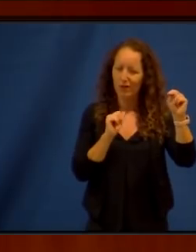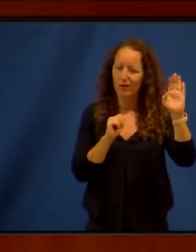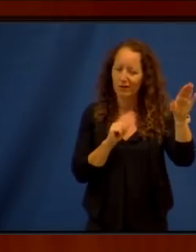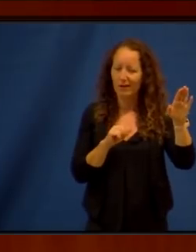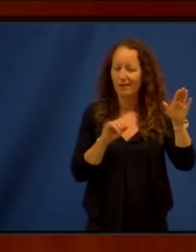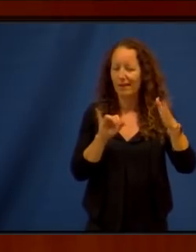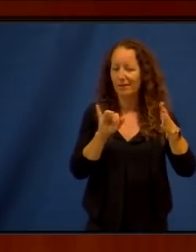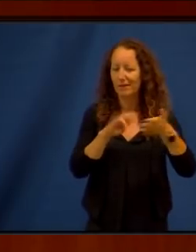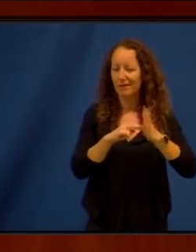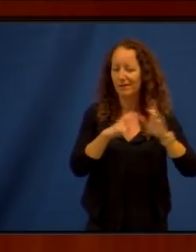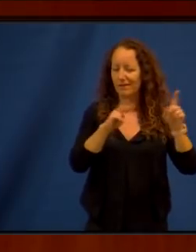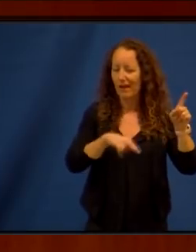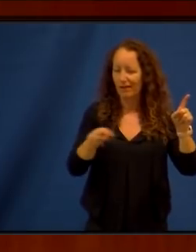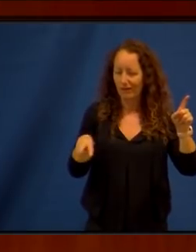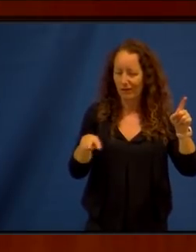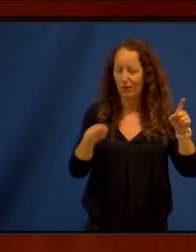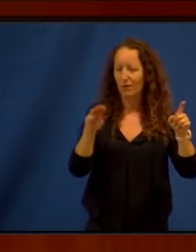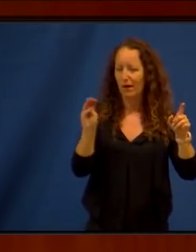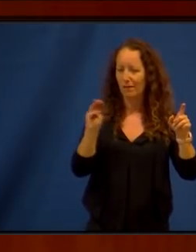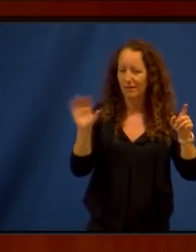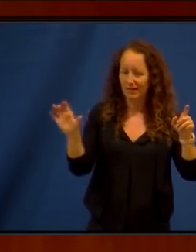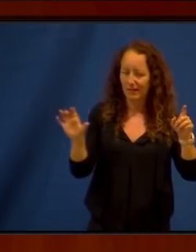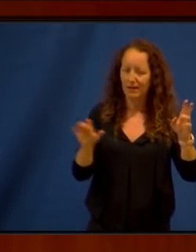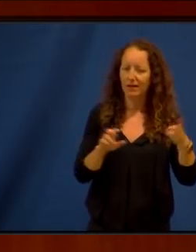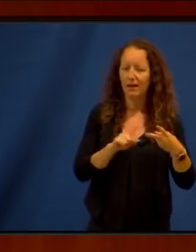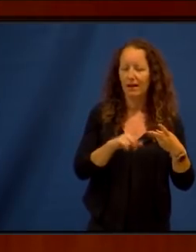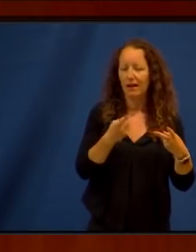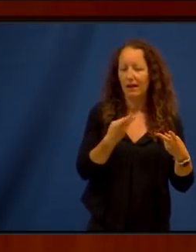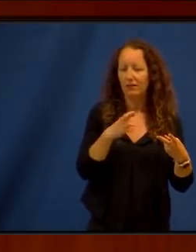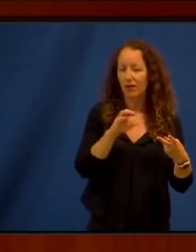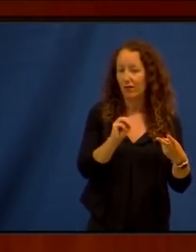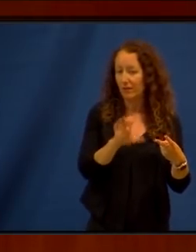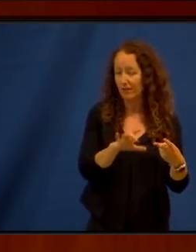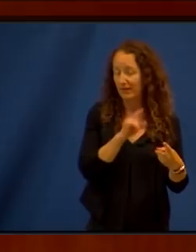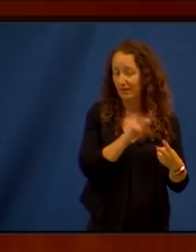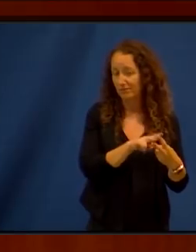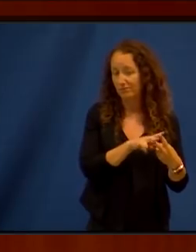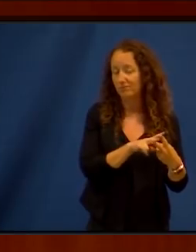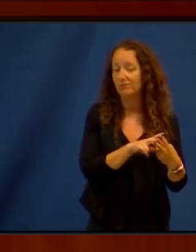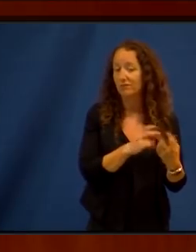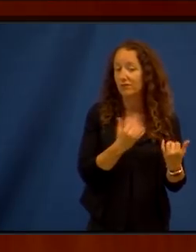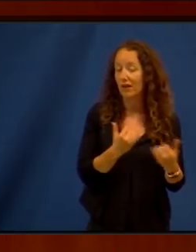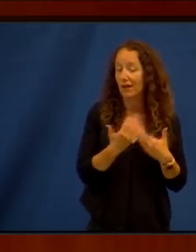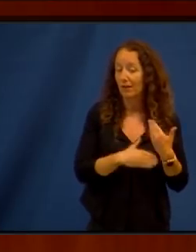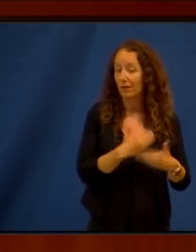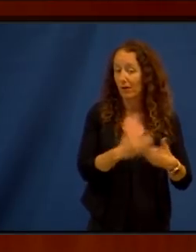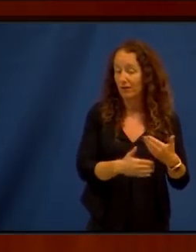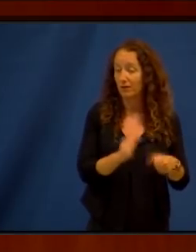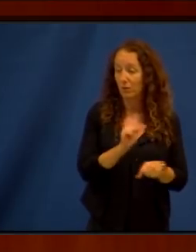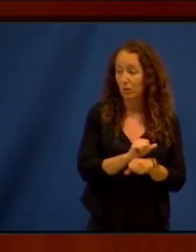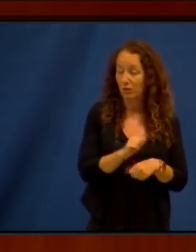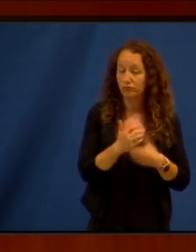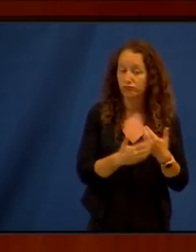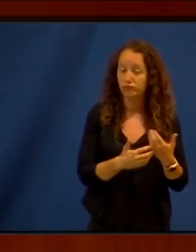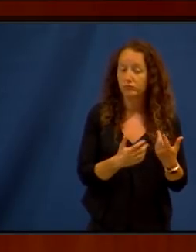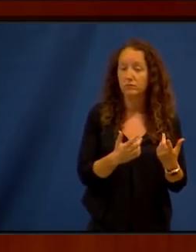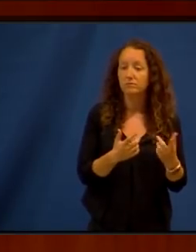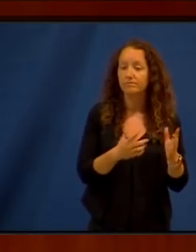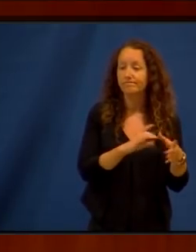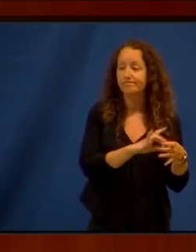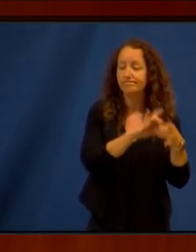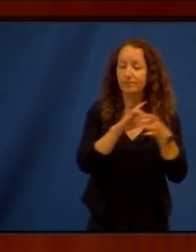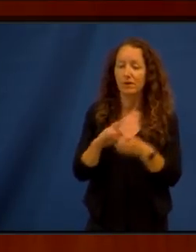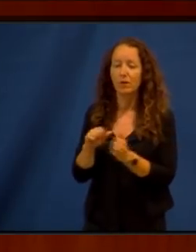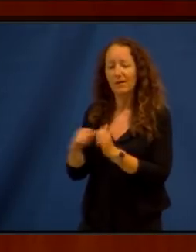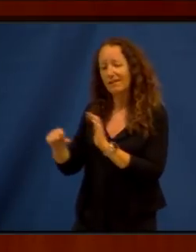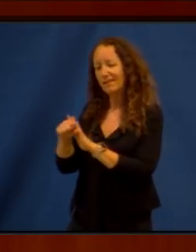KTOX. And Havasu Regional Medical Center. We are in the process now of working with the State Department of